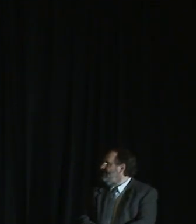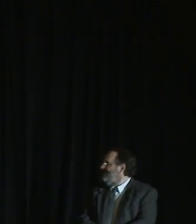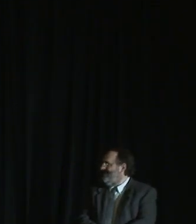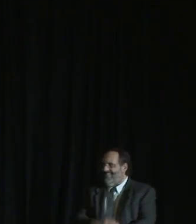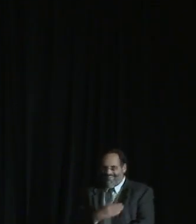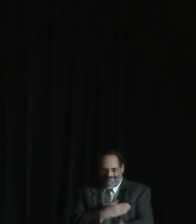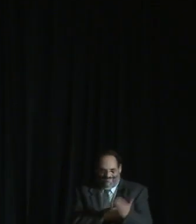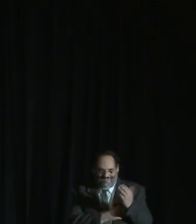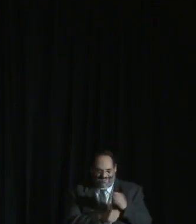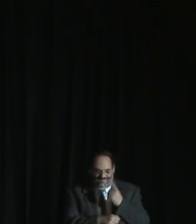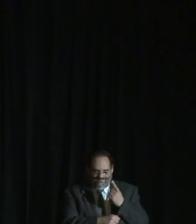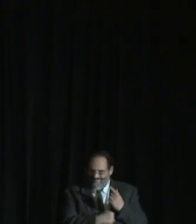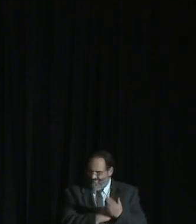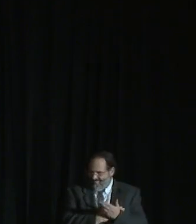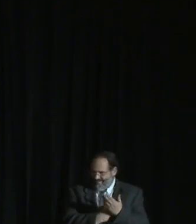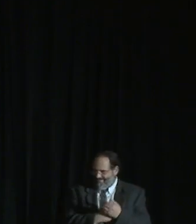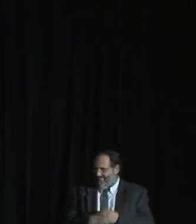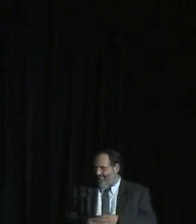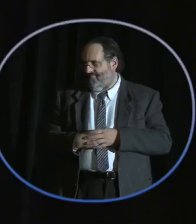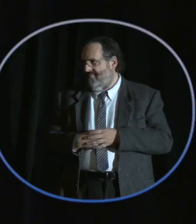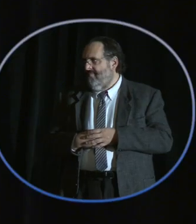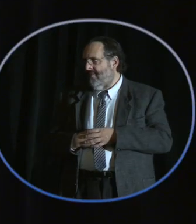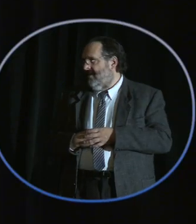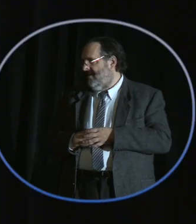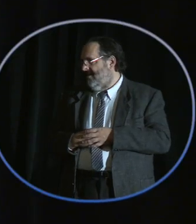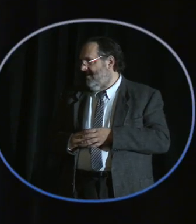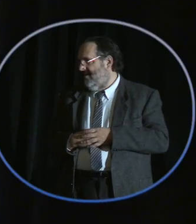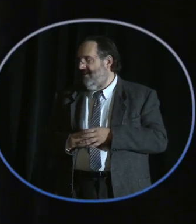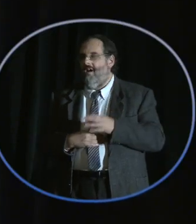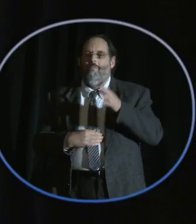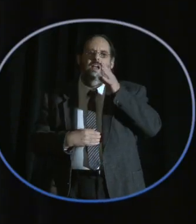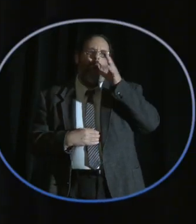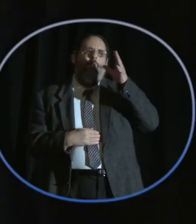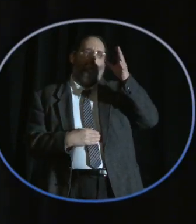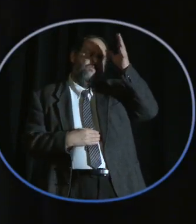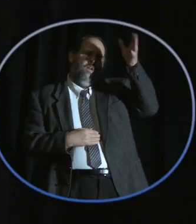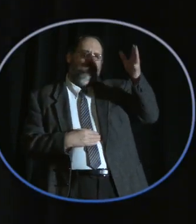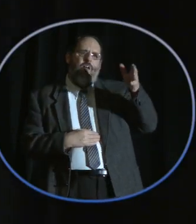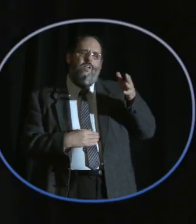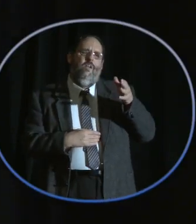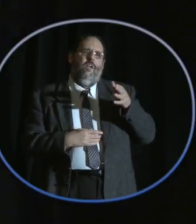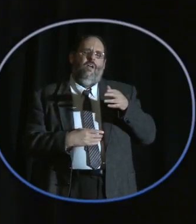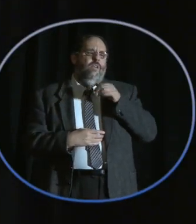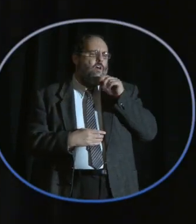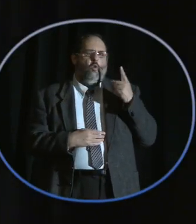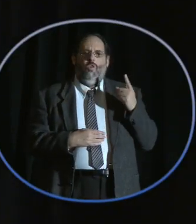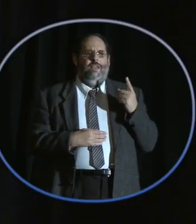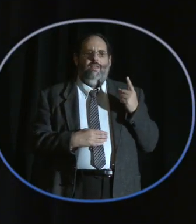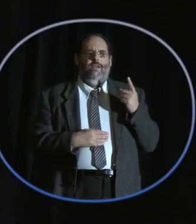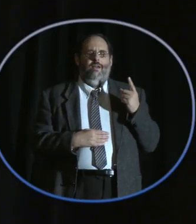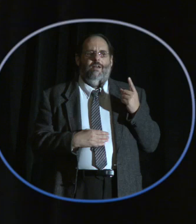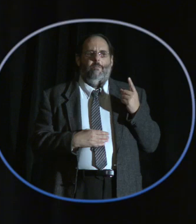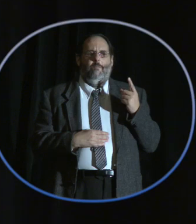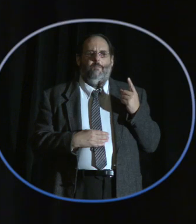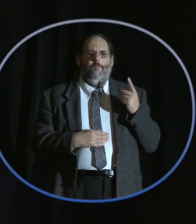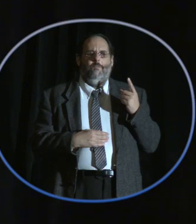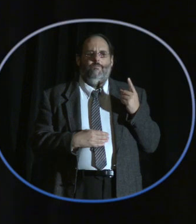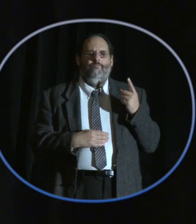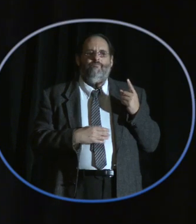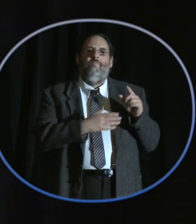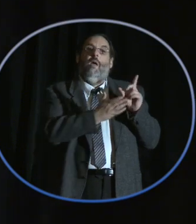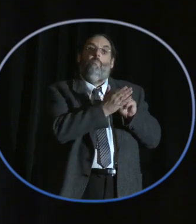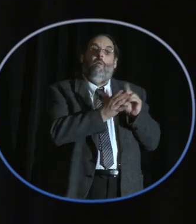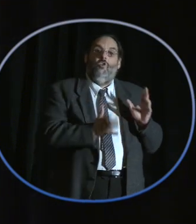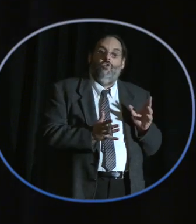Good morning, everyone. My grandfather, Carl J. Murphy, was not only a